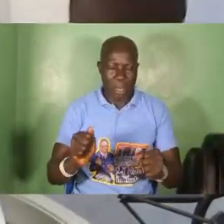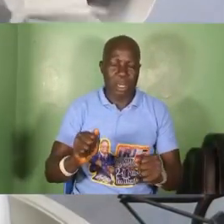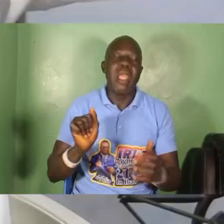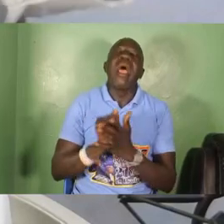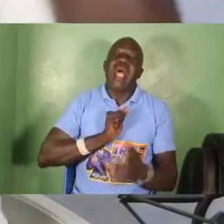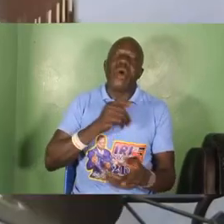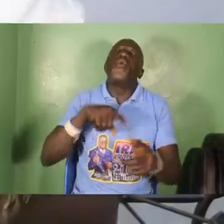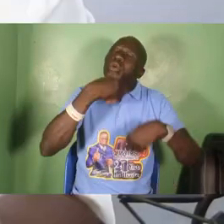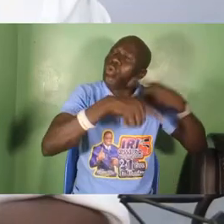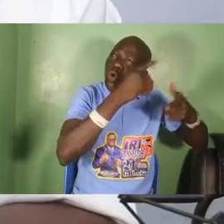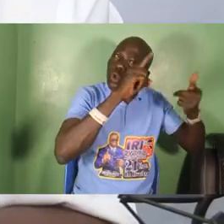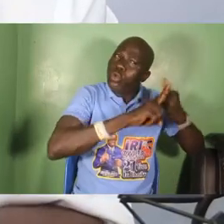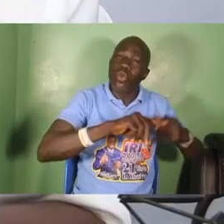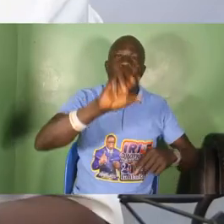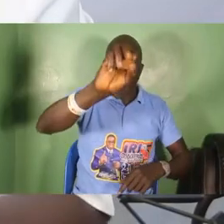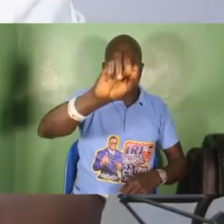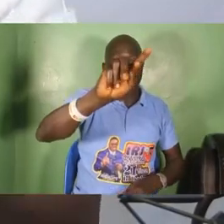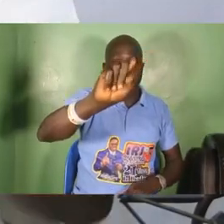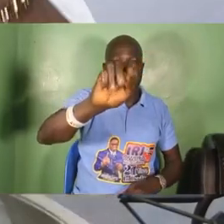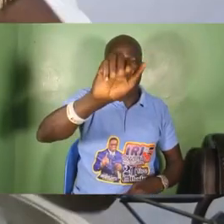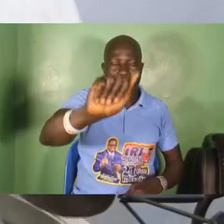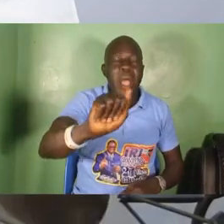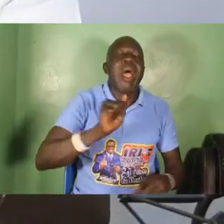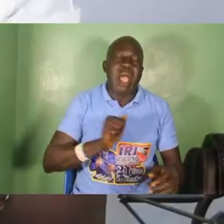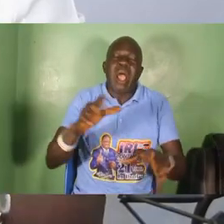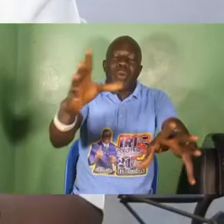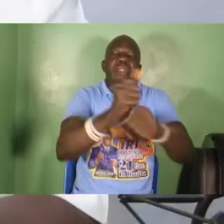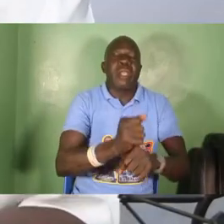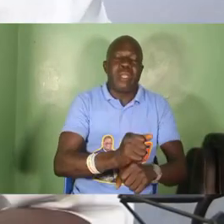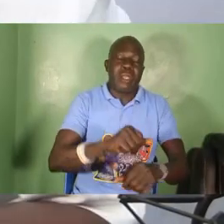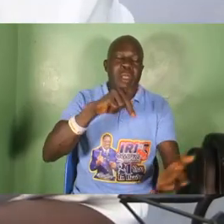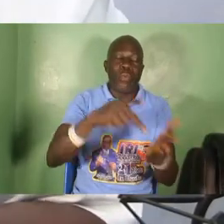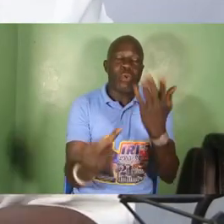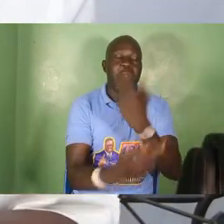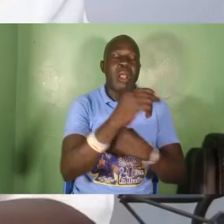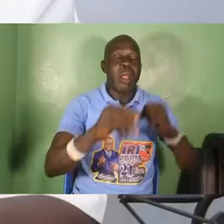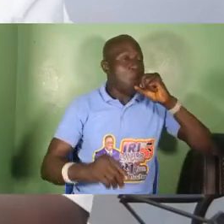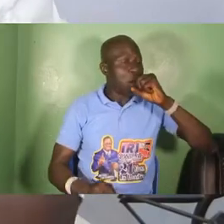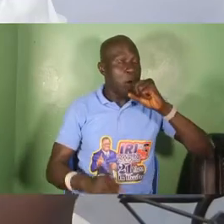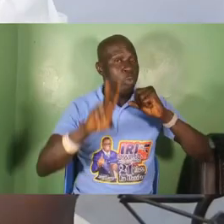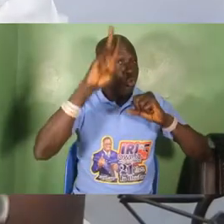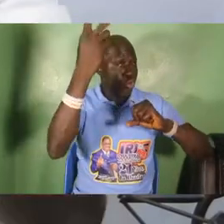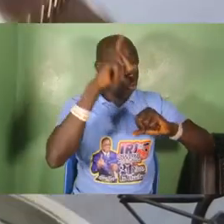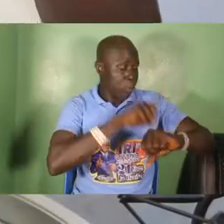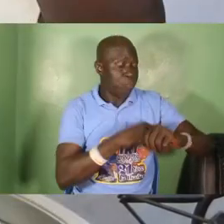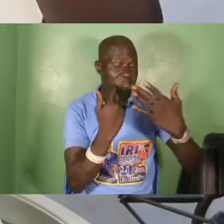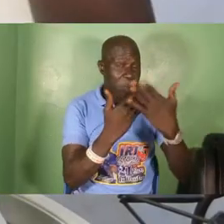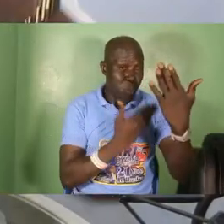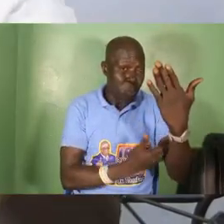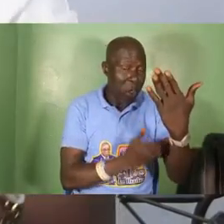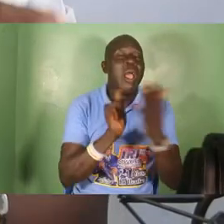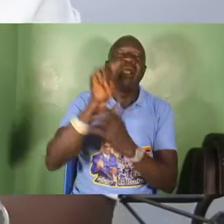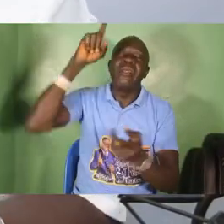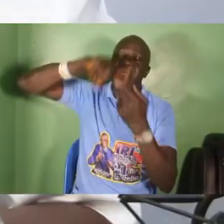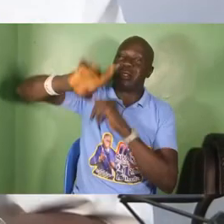Ma de ma lo si ota. And I'll go to Ota. Mo ma gba program lago meji abo. I'll take the microphone by 2:30 a.m. at Ota. Oh, the after 4.